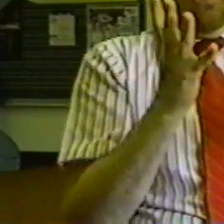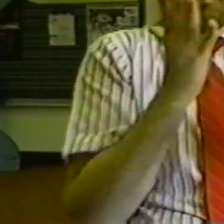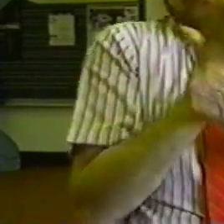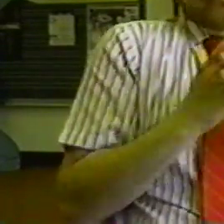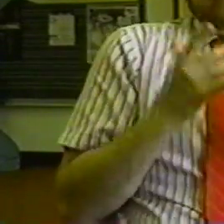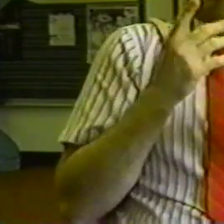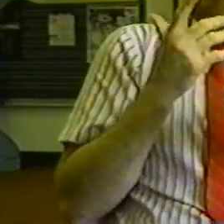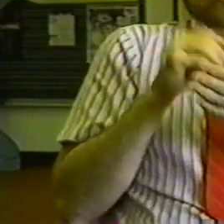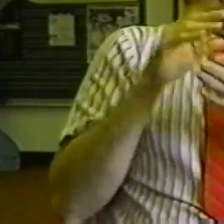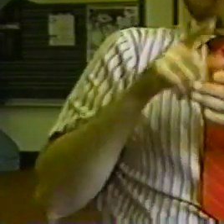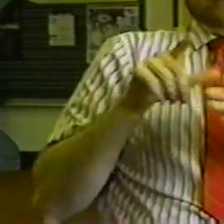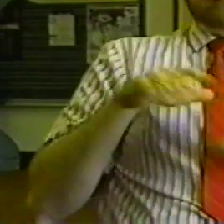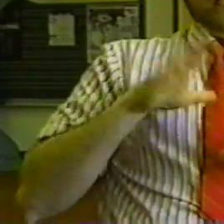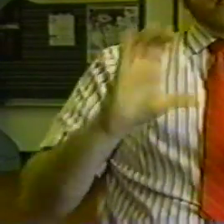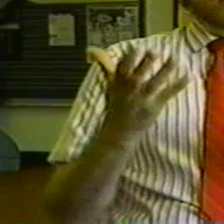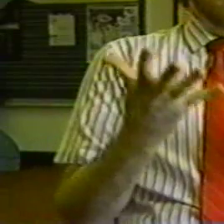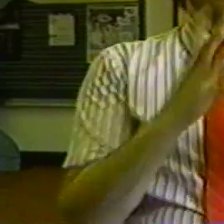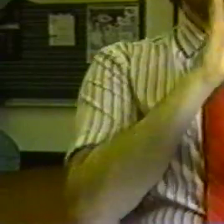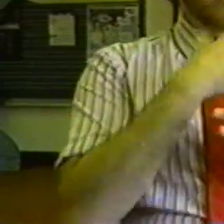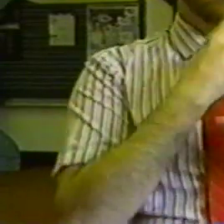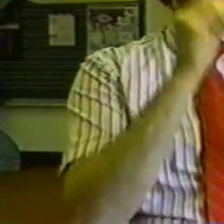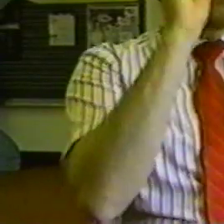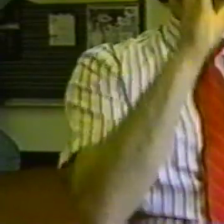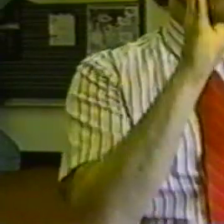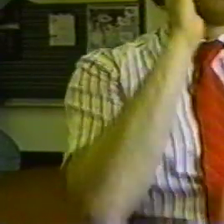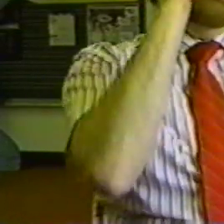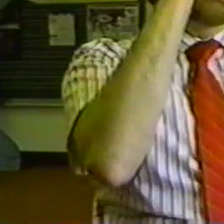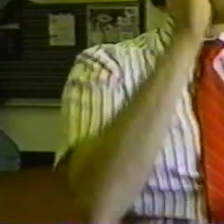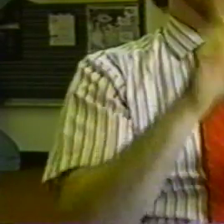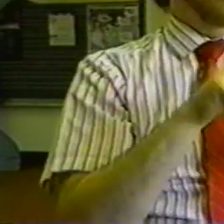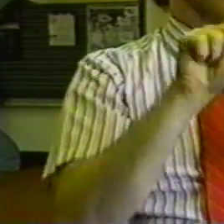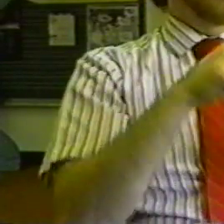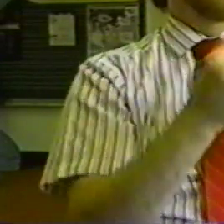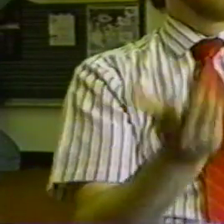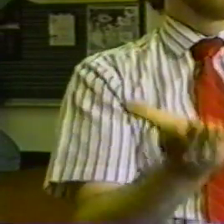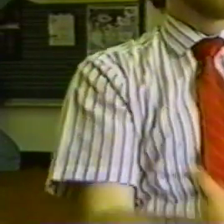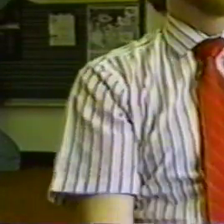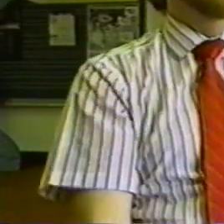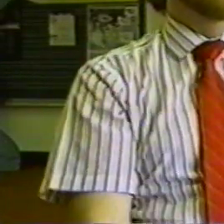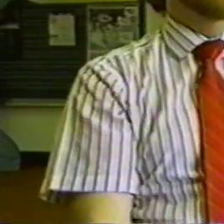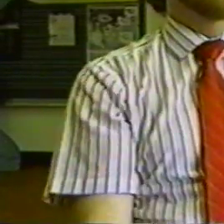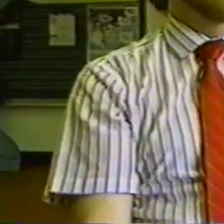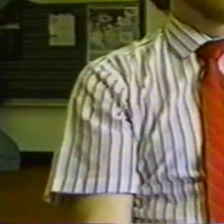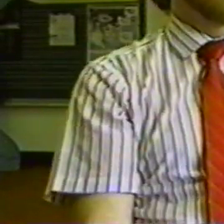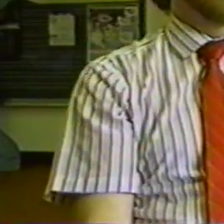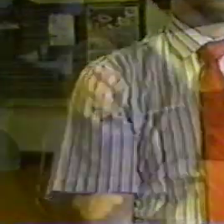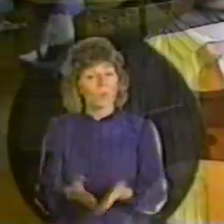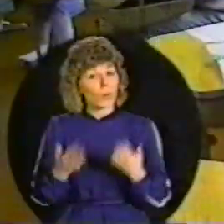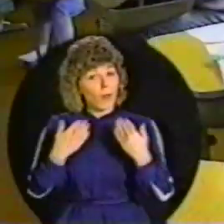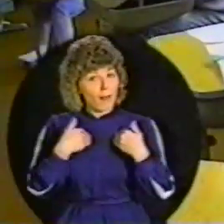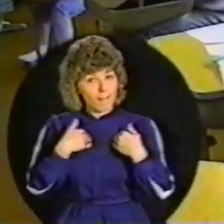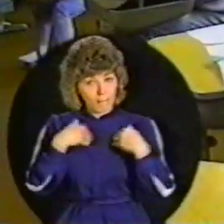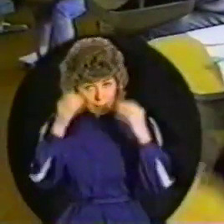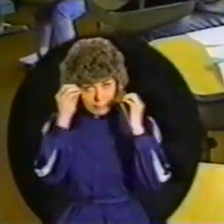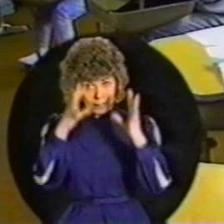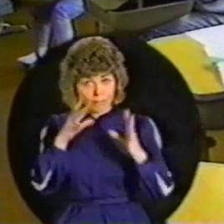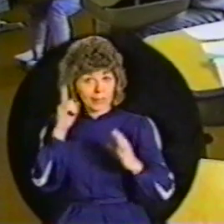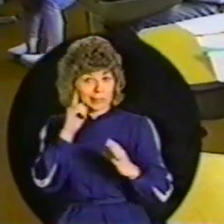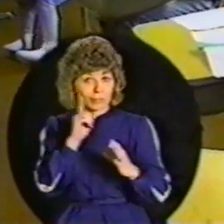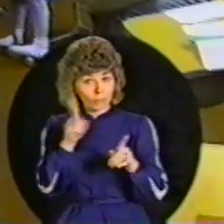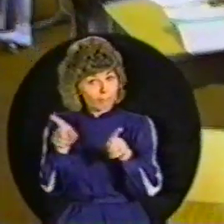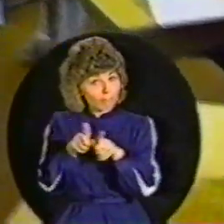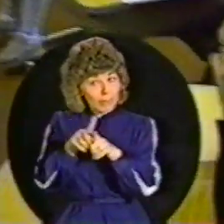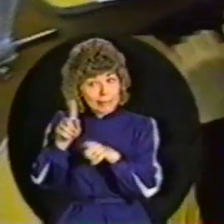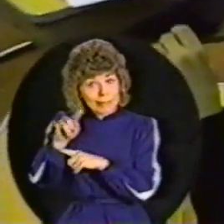be deaf teachers. Some students in my class maybe would be interested in being teachers in the future when they graduate from here. Having